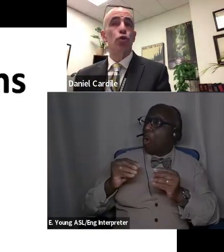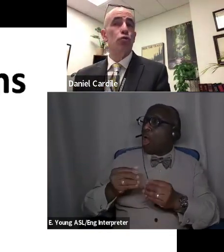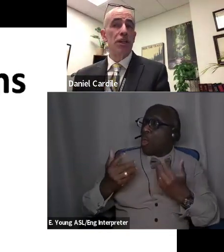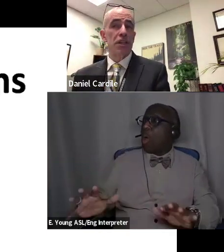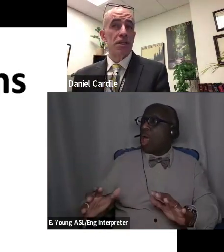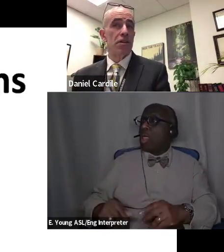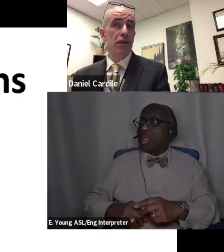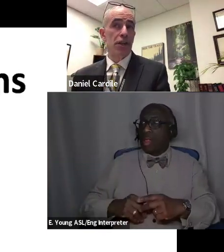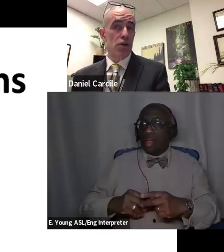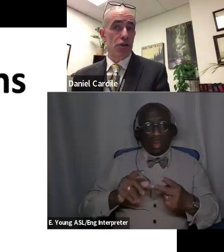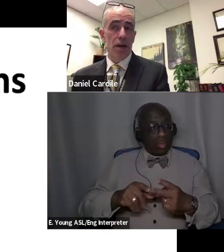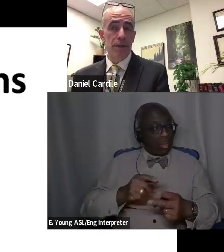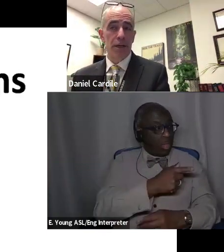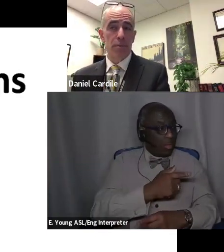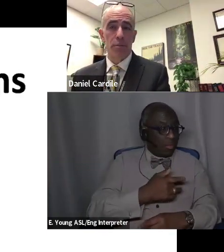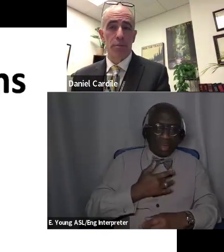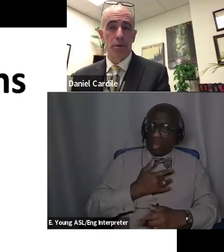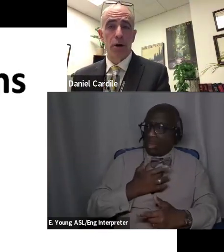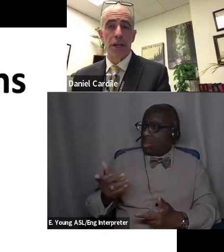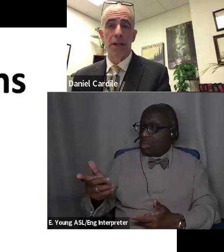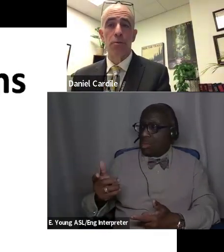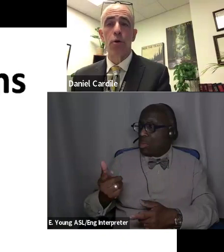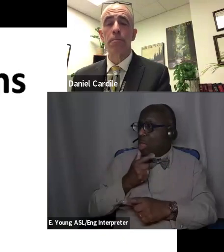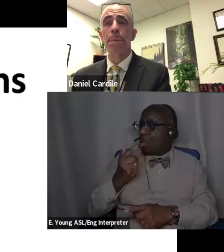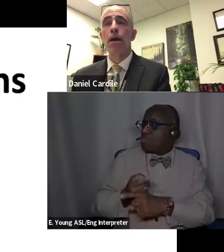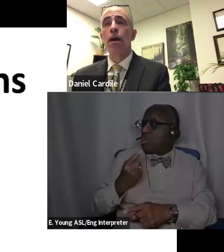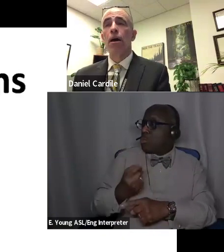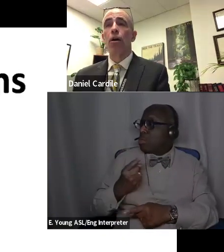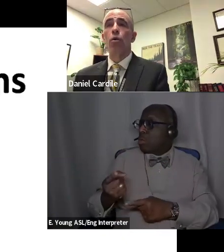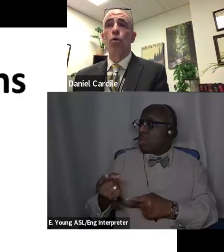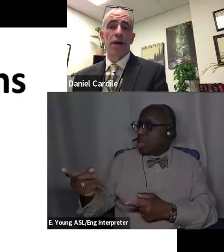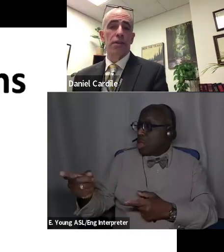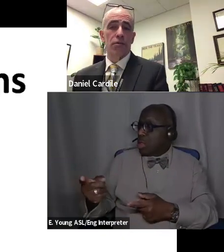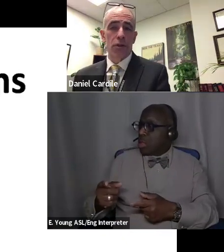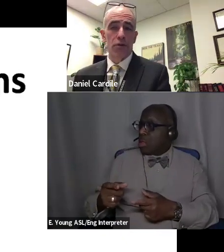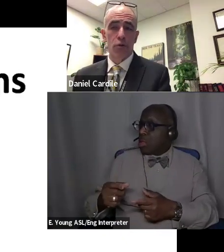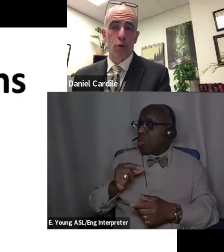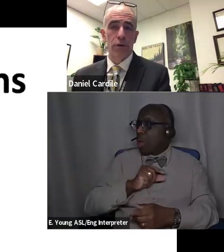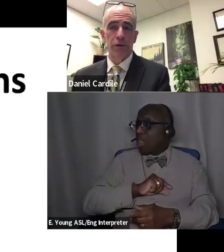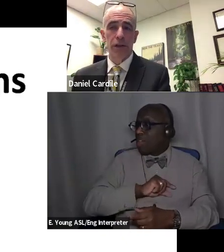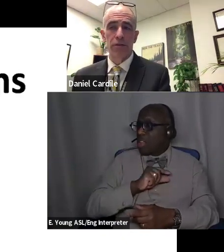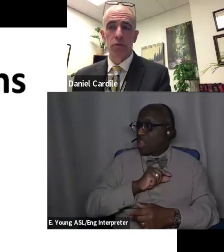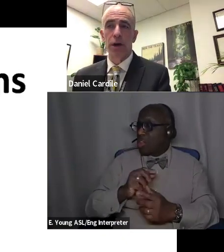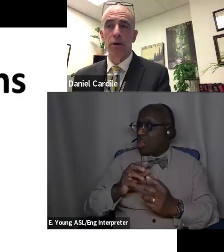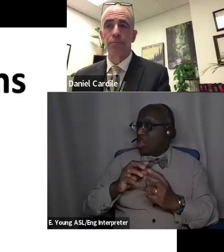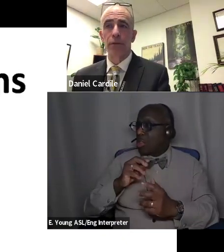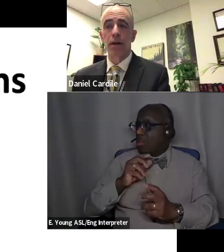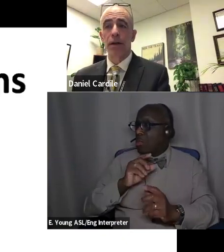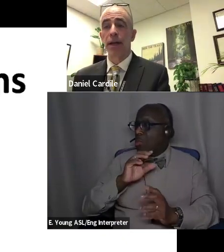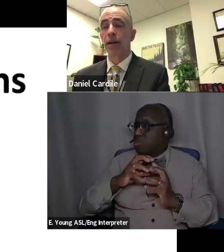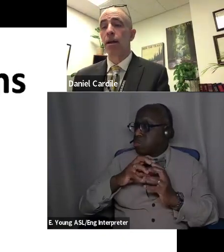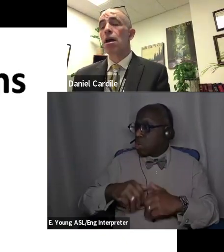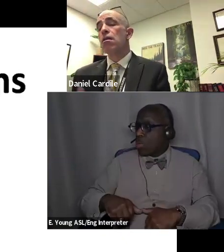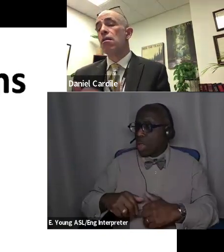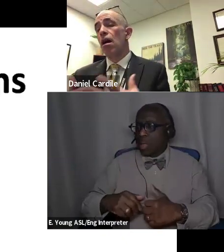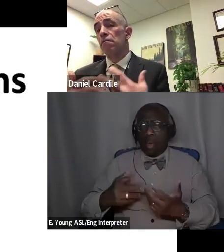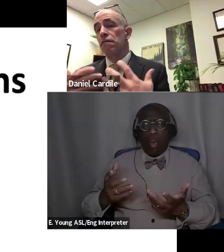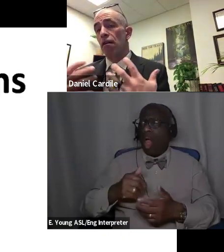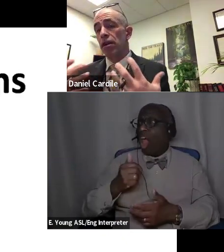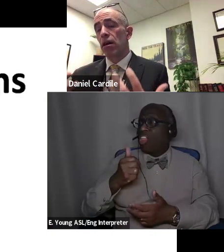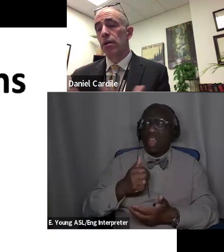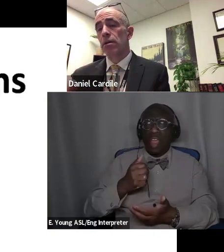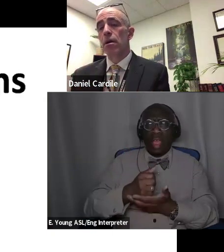person has good reason as to think that you're not being a proper guardian anymore, or ask for other appropriate relief as well. Again,